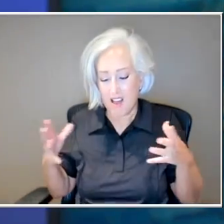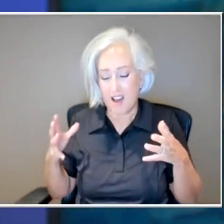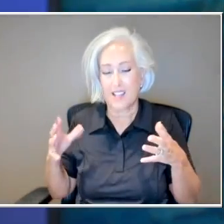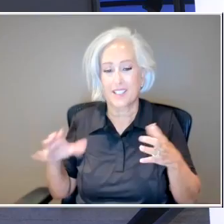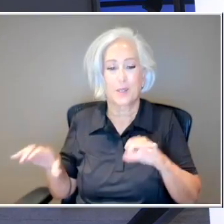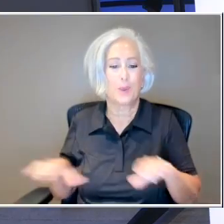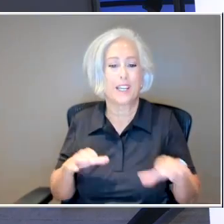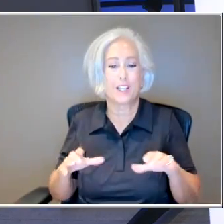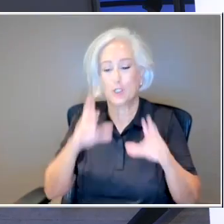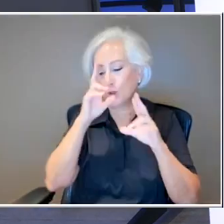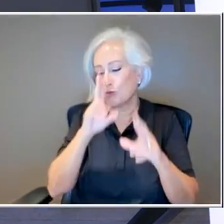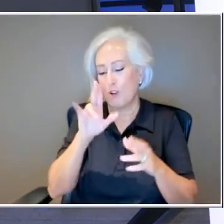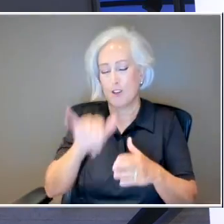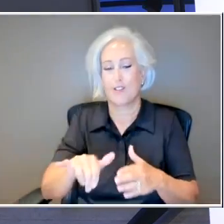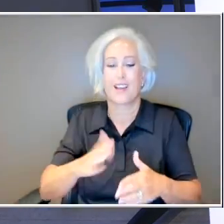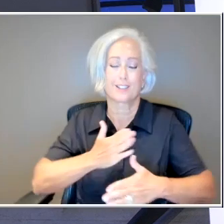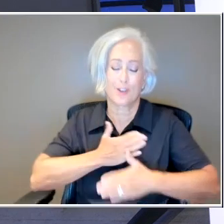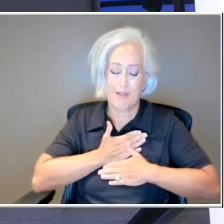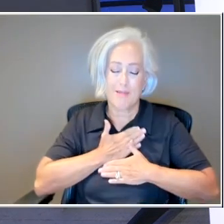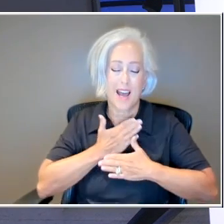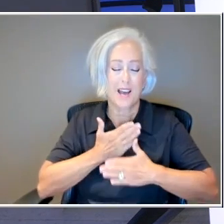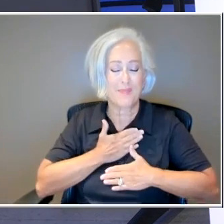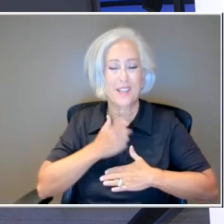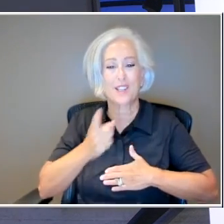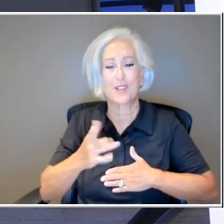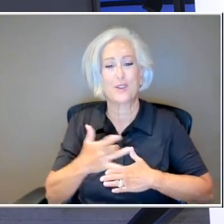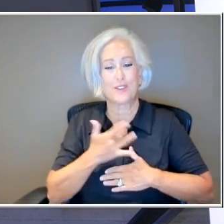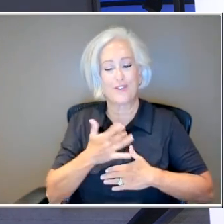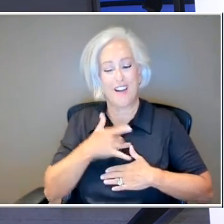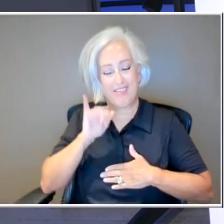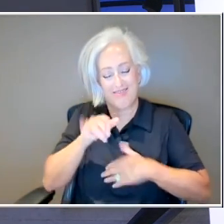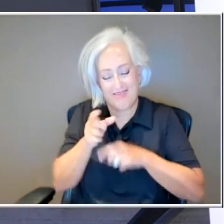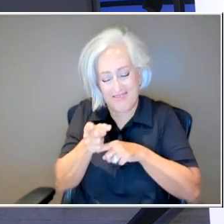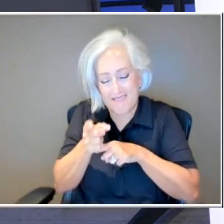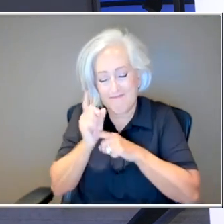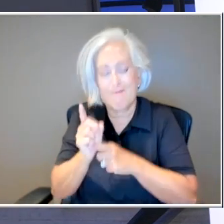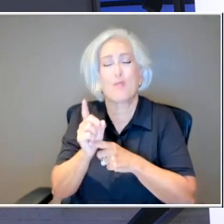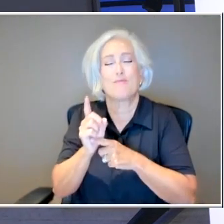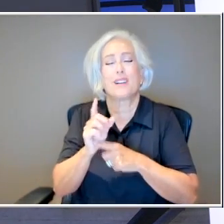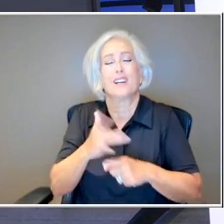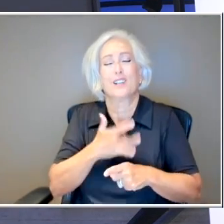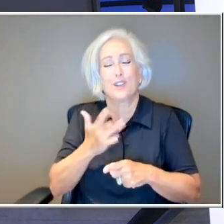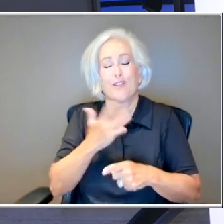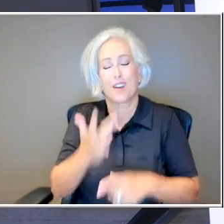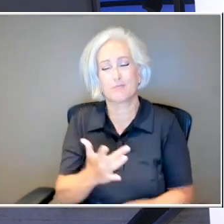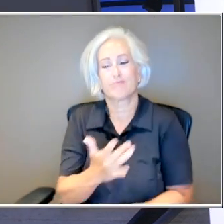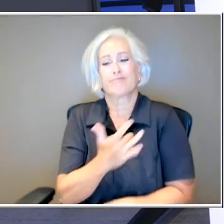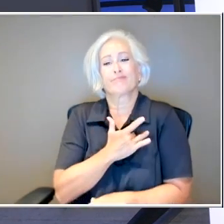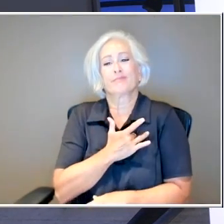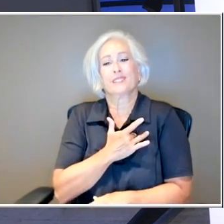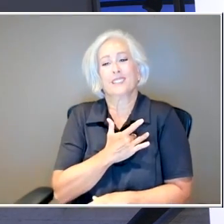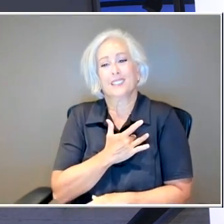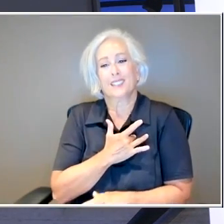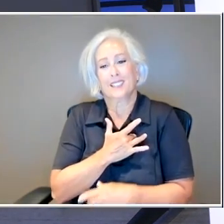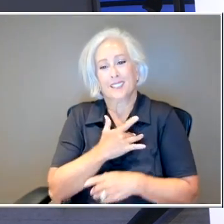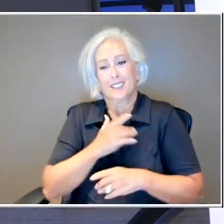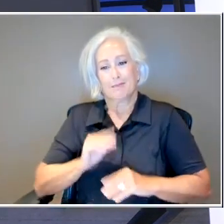so glad that you felt like that was a moment, at least, that you had to honor how much work. Yes. Yeah. And I know, Dr.